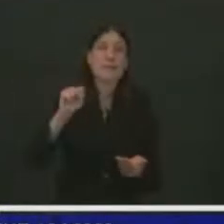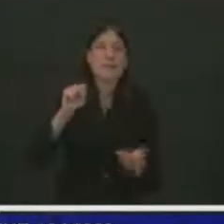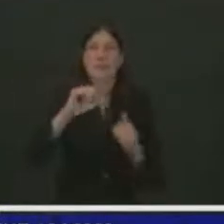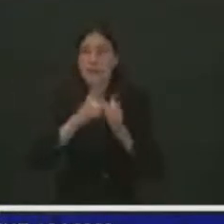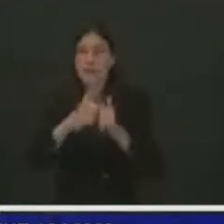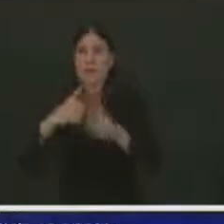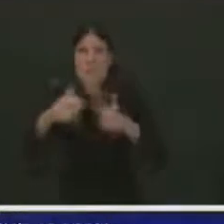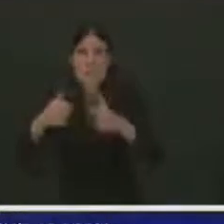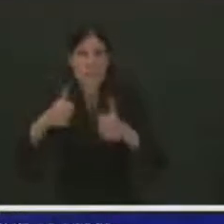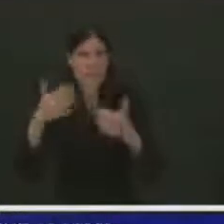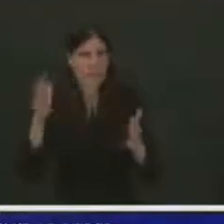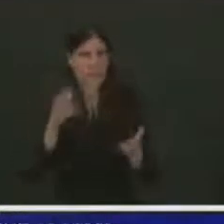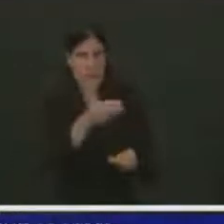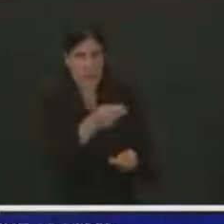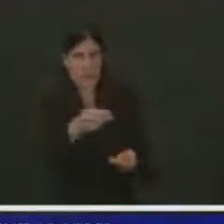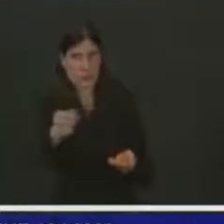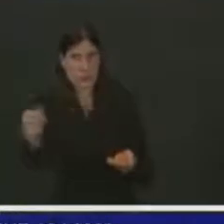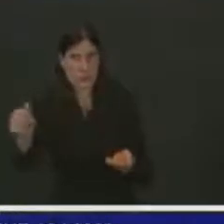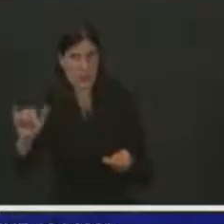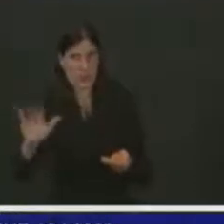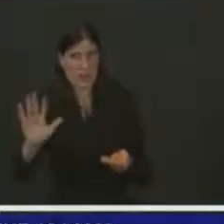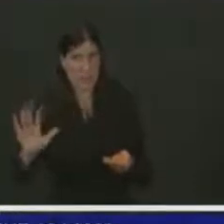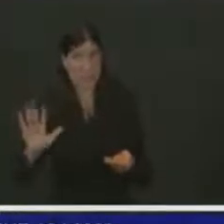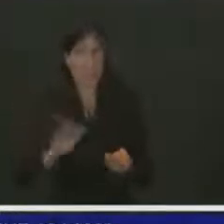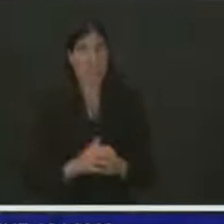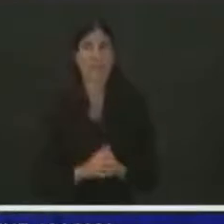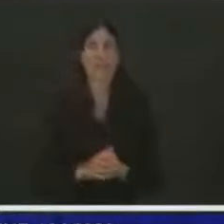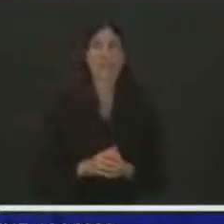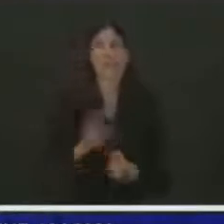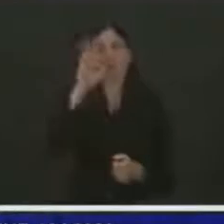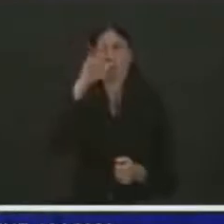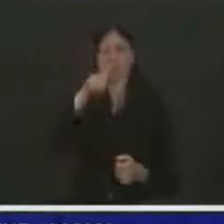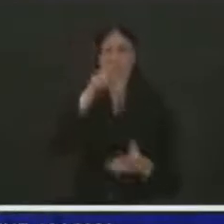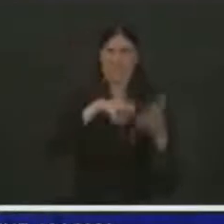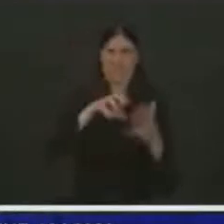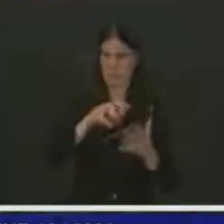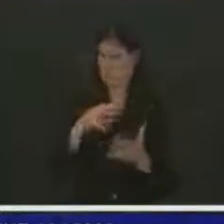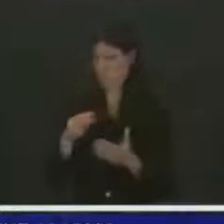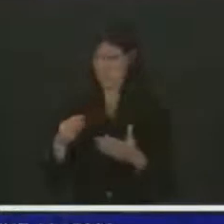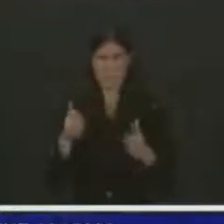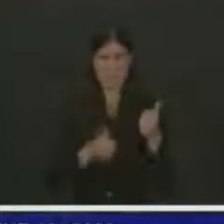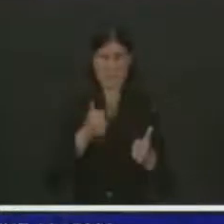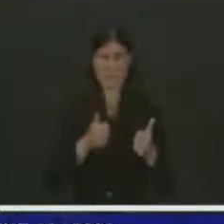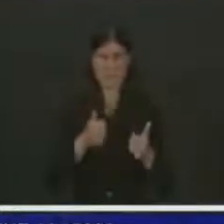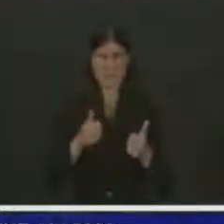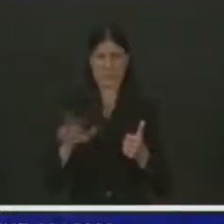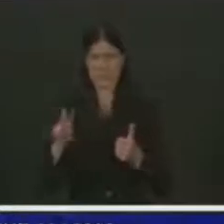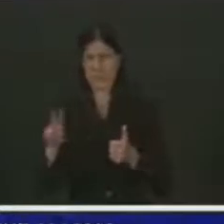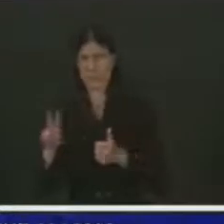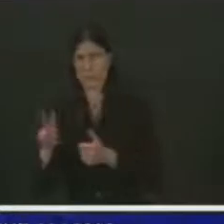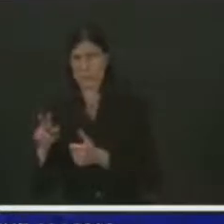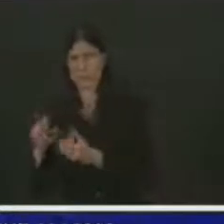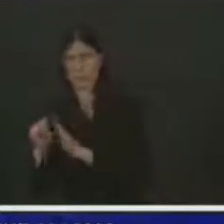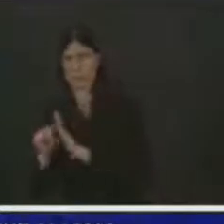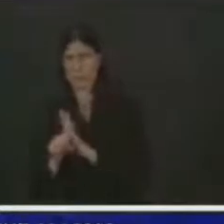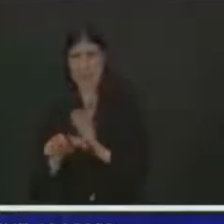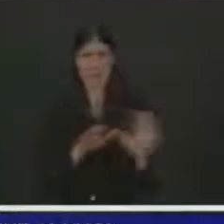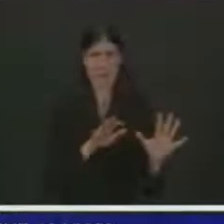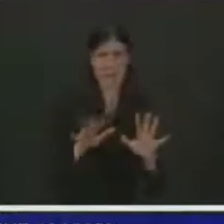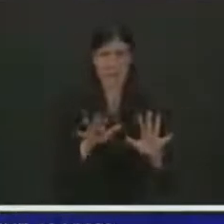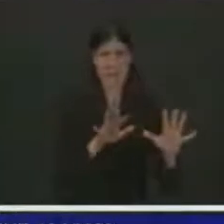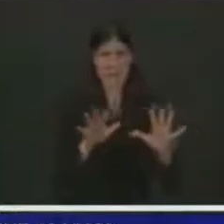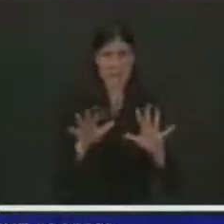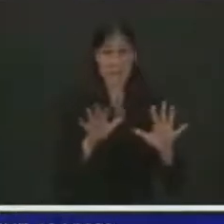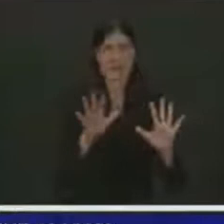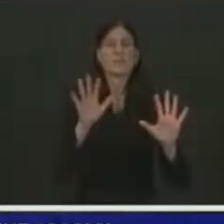I fully expect, and that's why we got to get to work right now. So that's why right now, I need to know from cities and towns, what's your plan